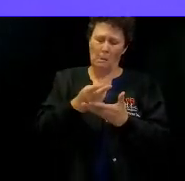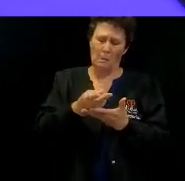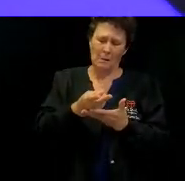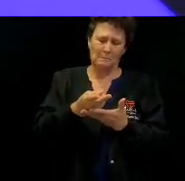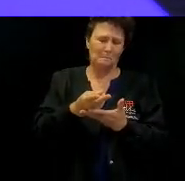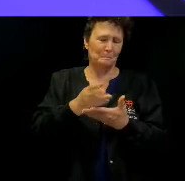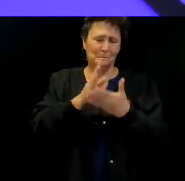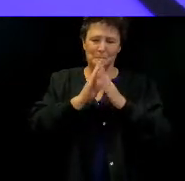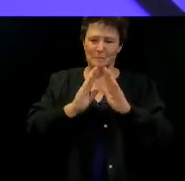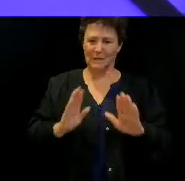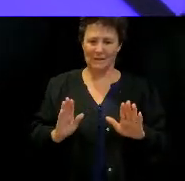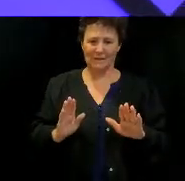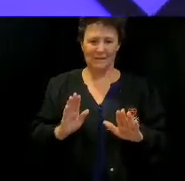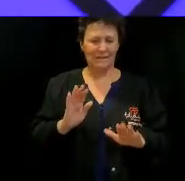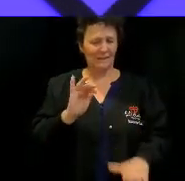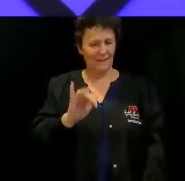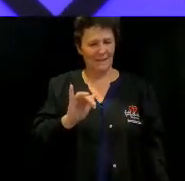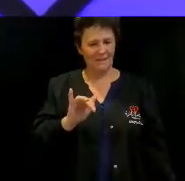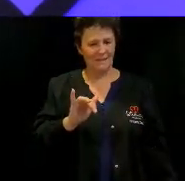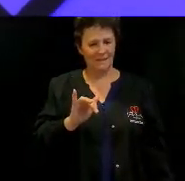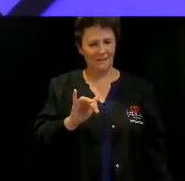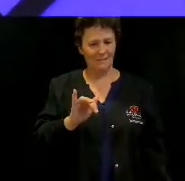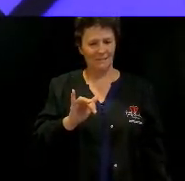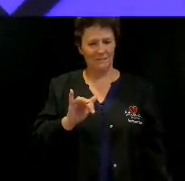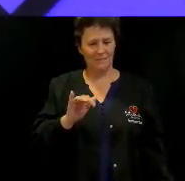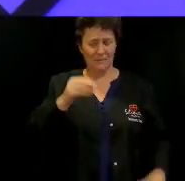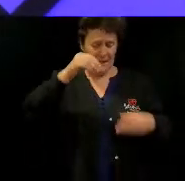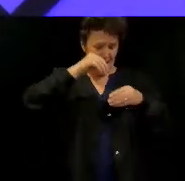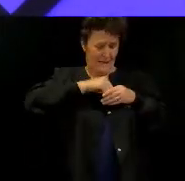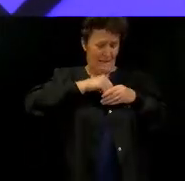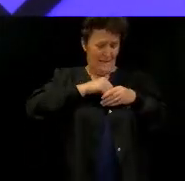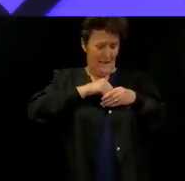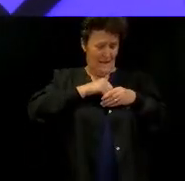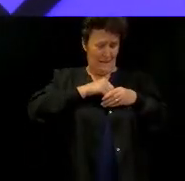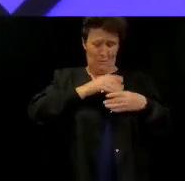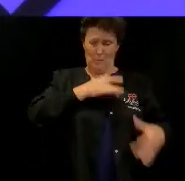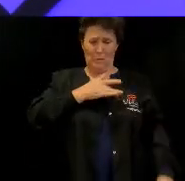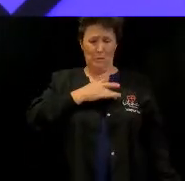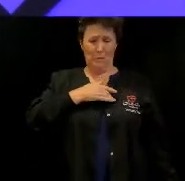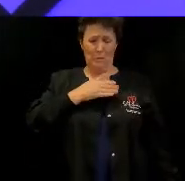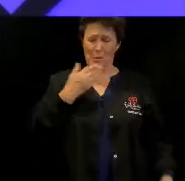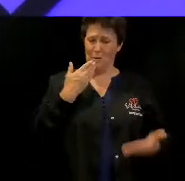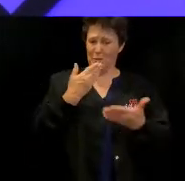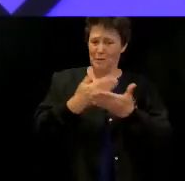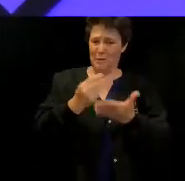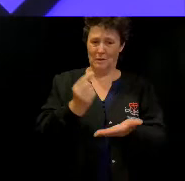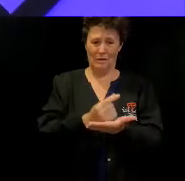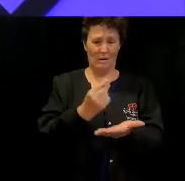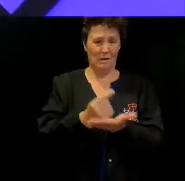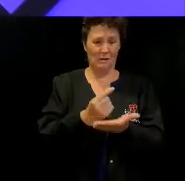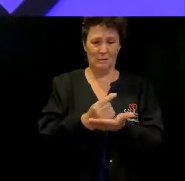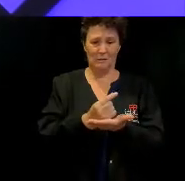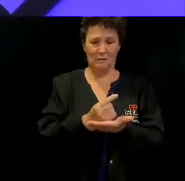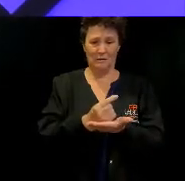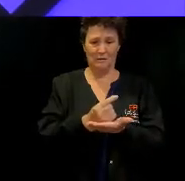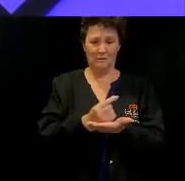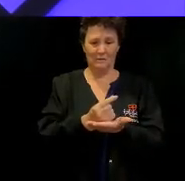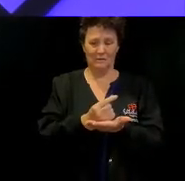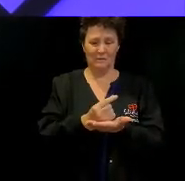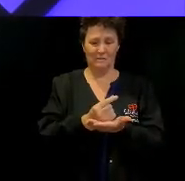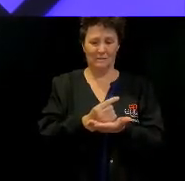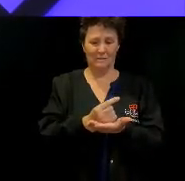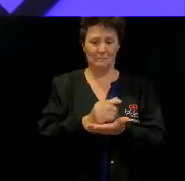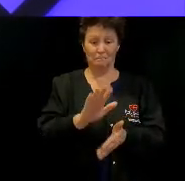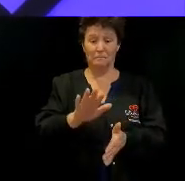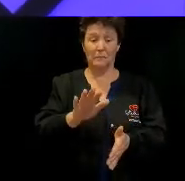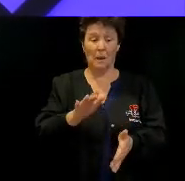Right? You got storm sleeping peace on the inside of you. That's good gospel news. But